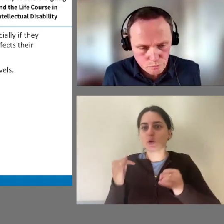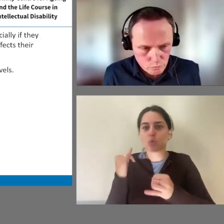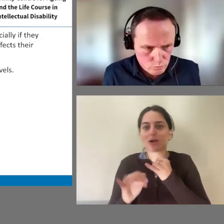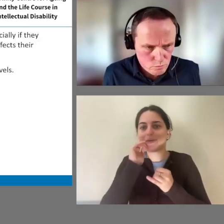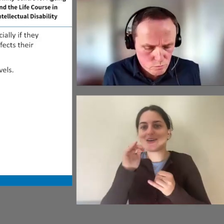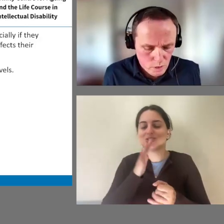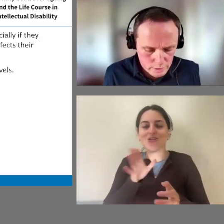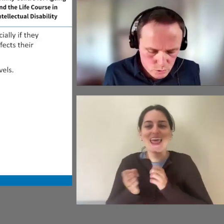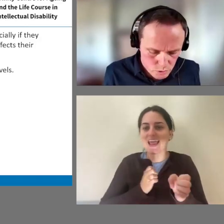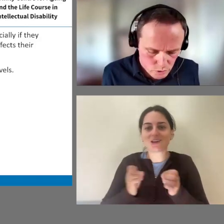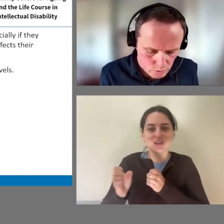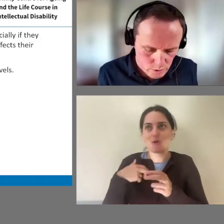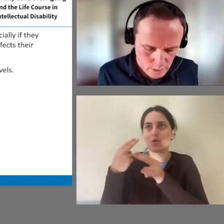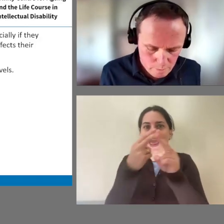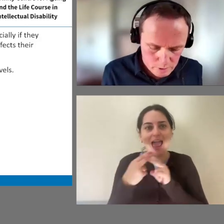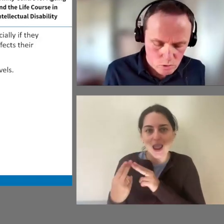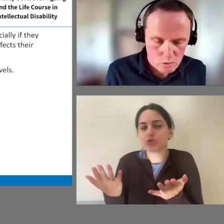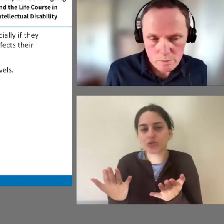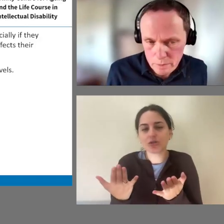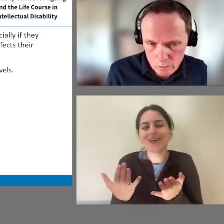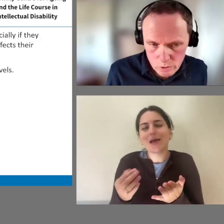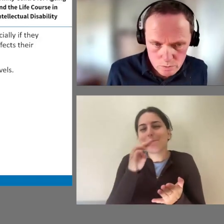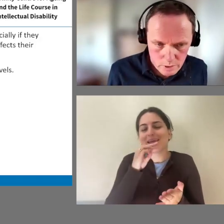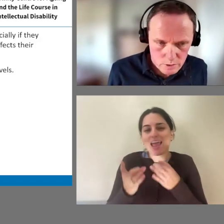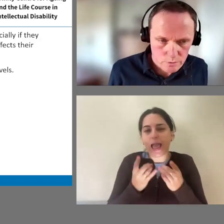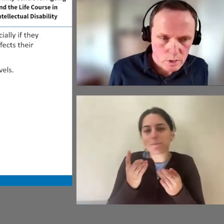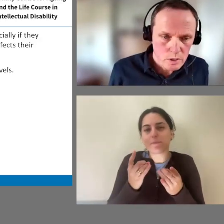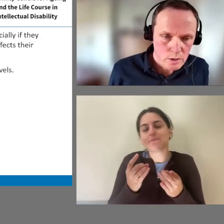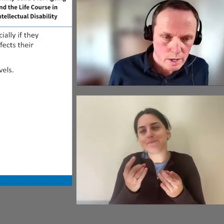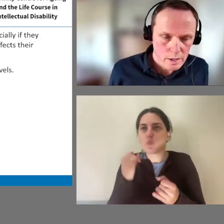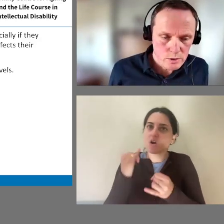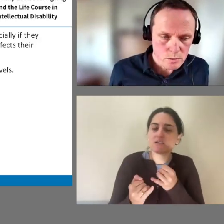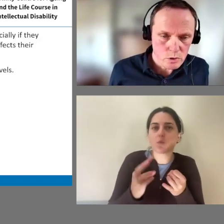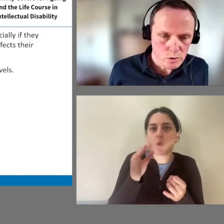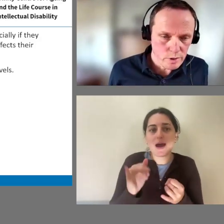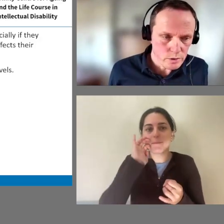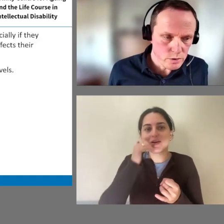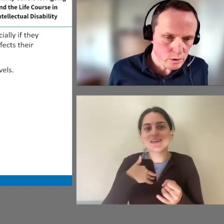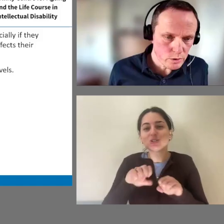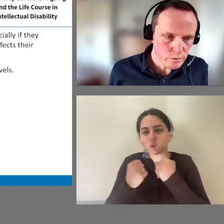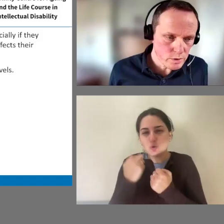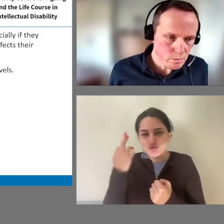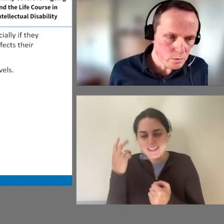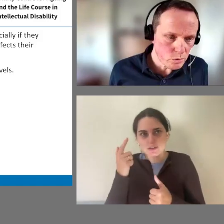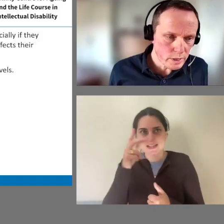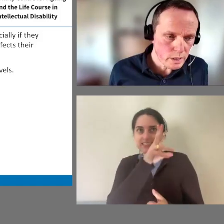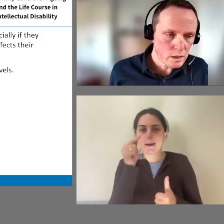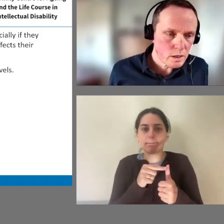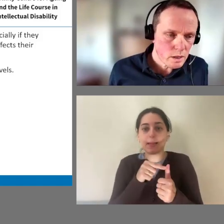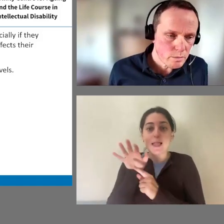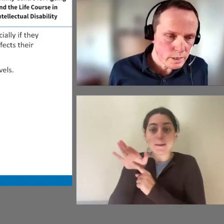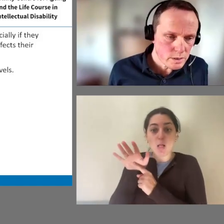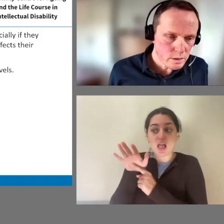activity. And this was shown to happen or be made worse because of some social factors, including, for example,